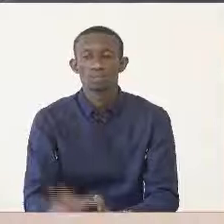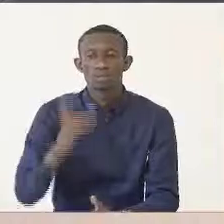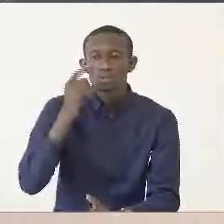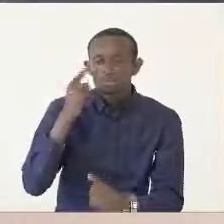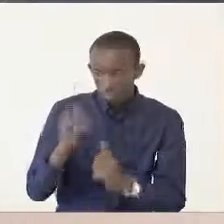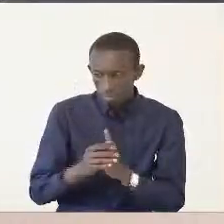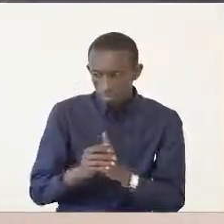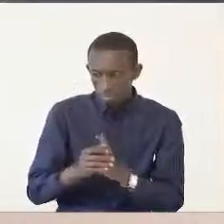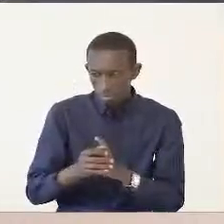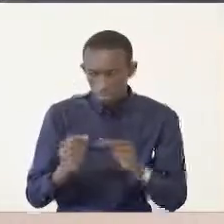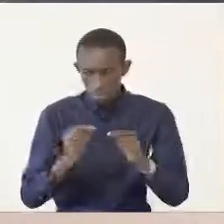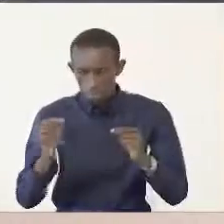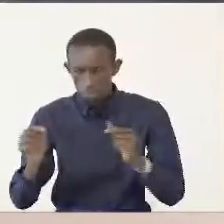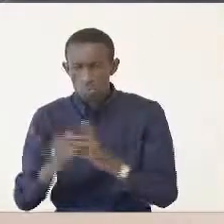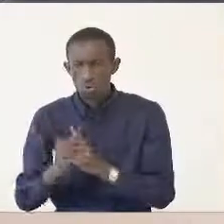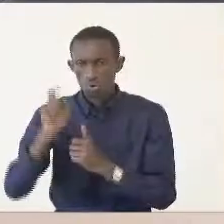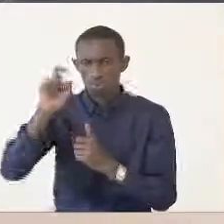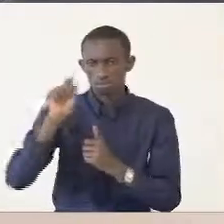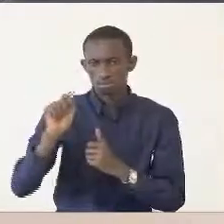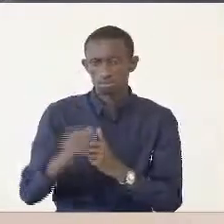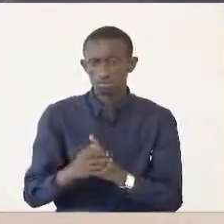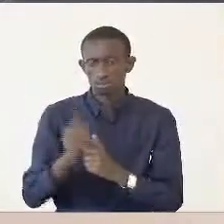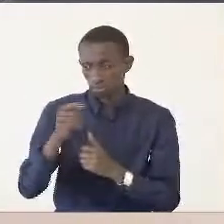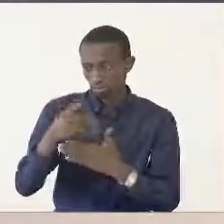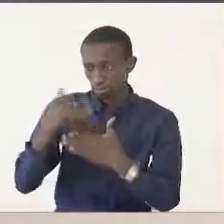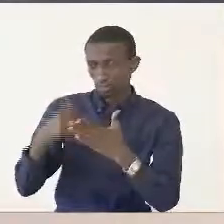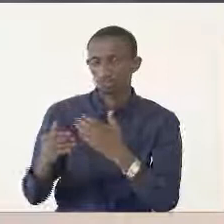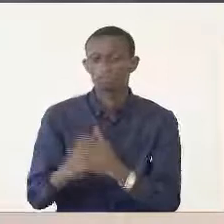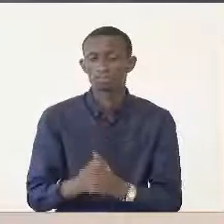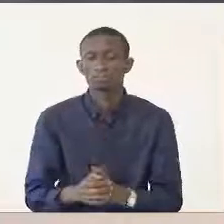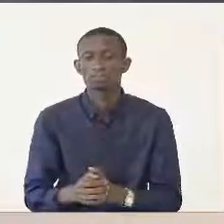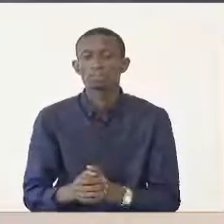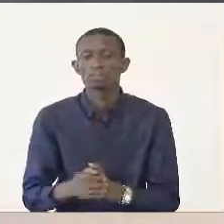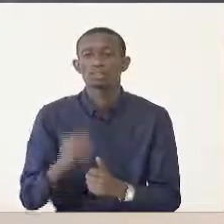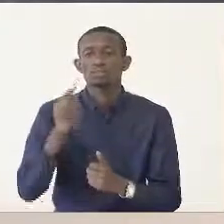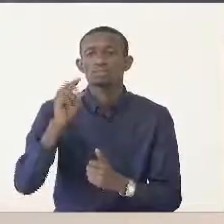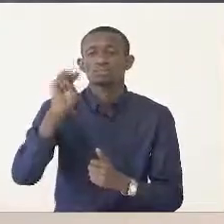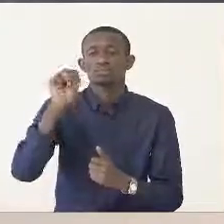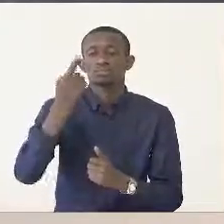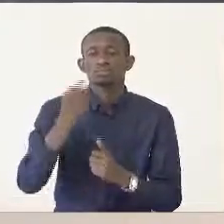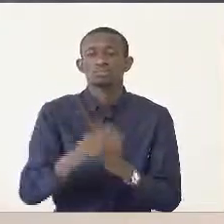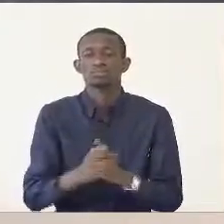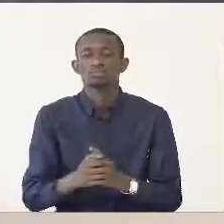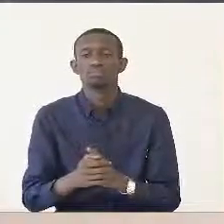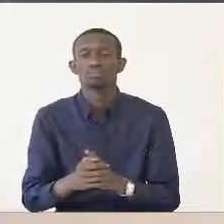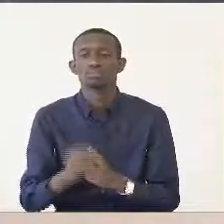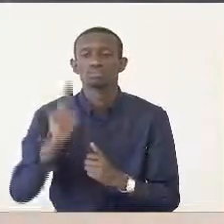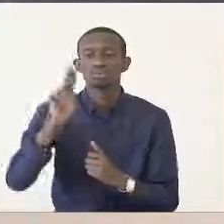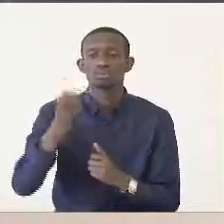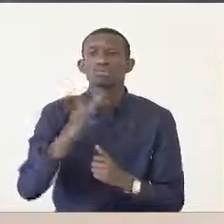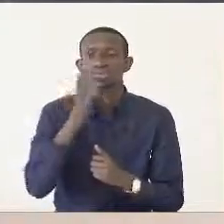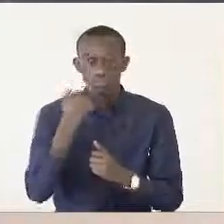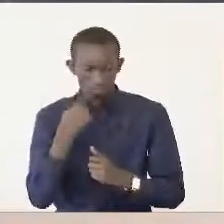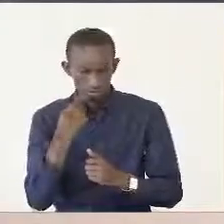x-axis. What do we have? So this is before here we have, this is M1, U1, let's say that is